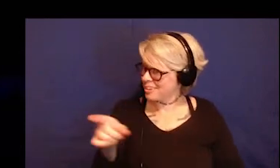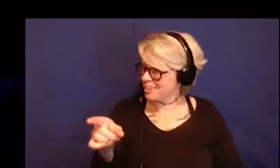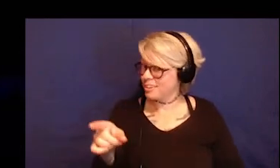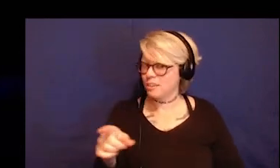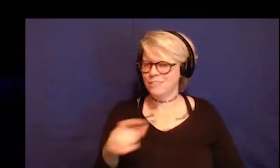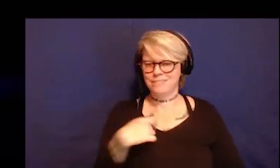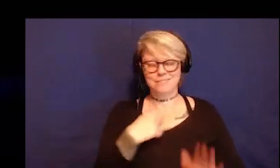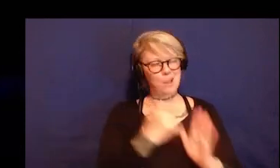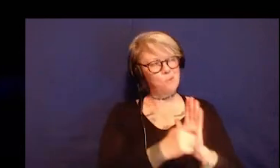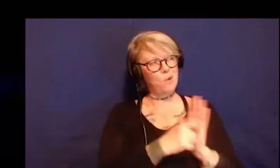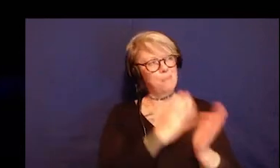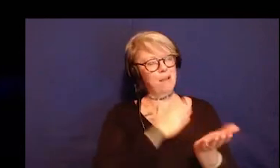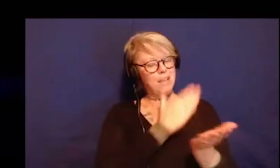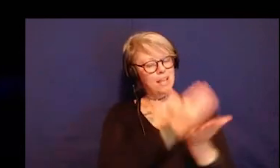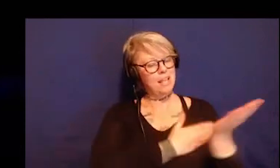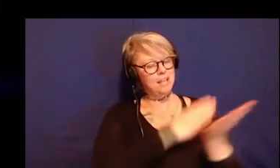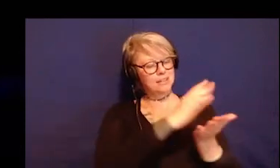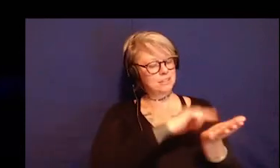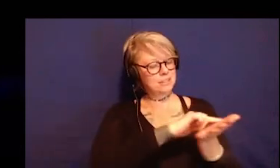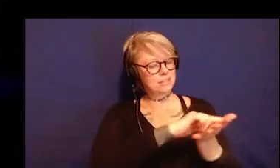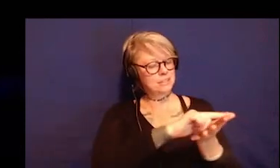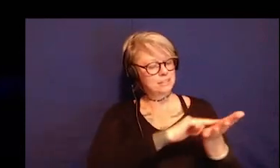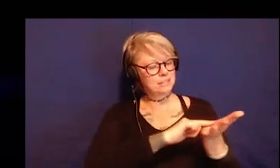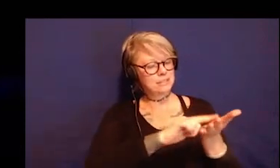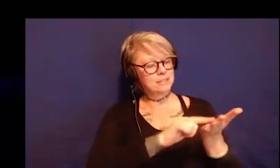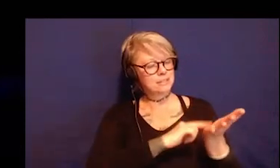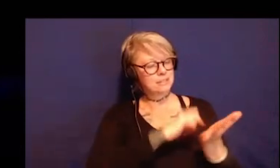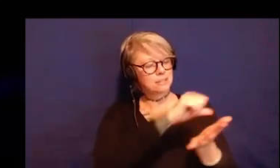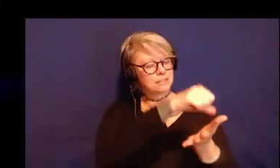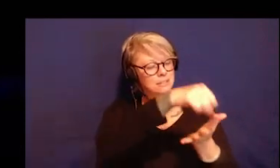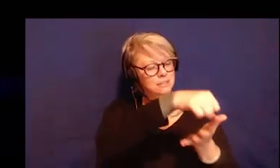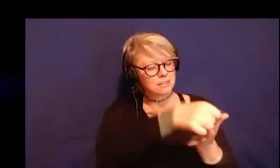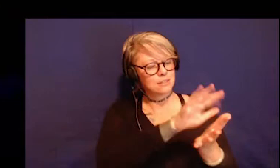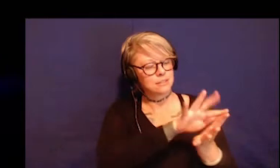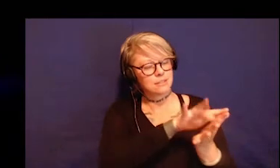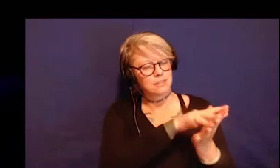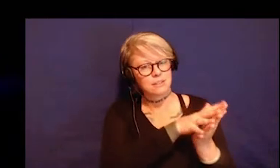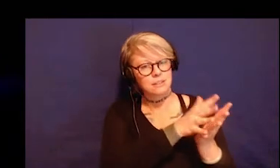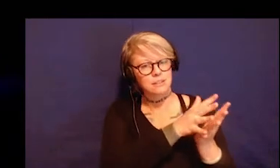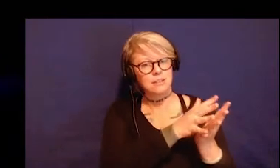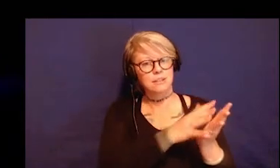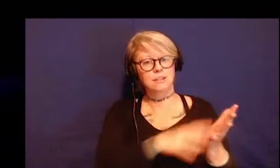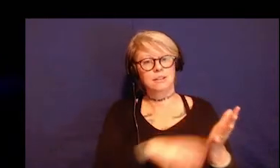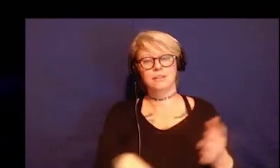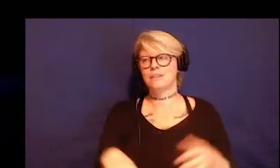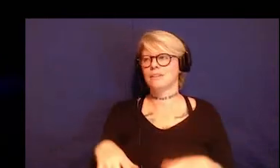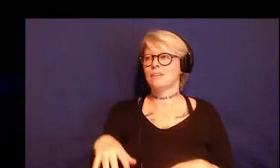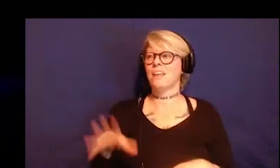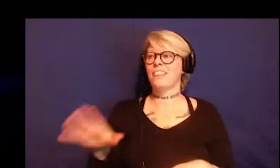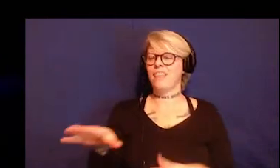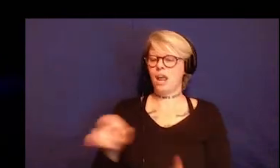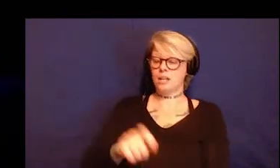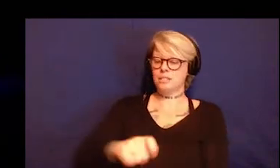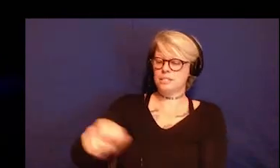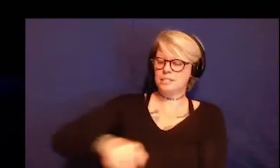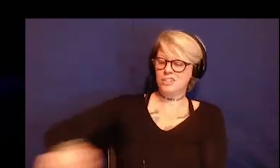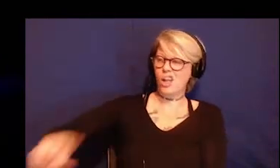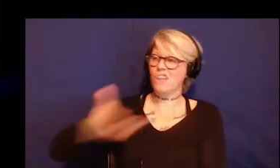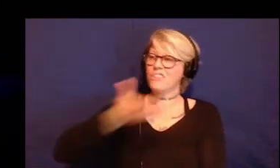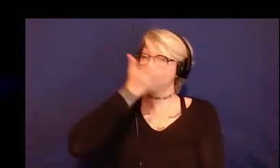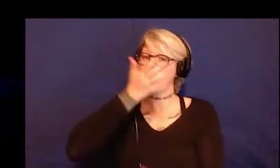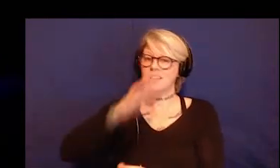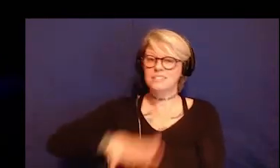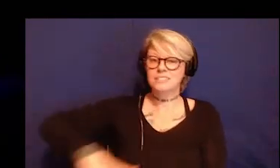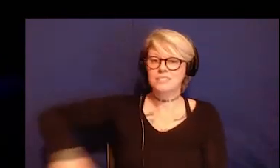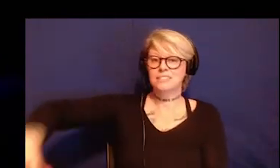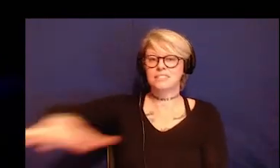wrote it on my hand, on each fingerprint. Spelt out in patches of grass. I know you've